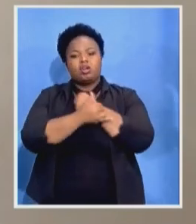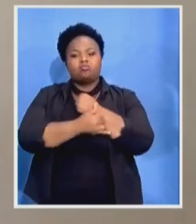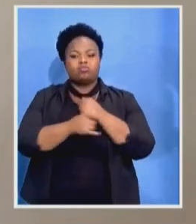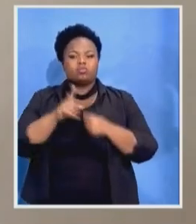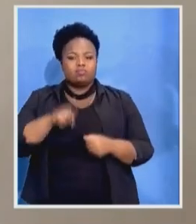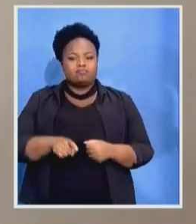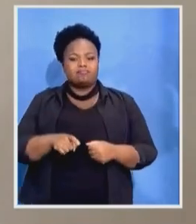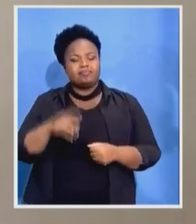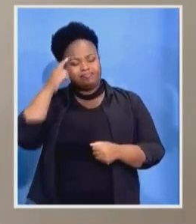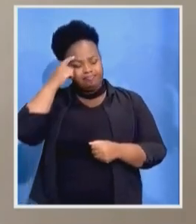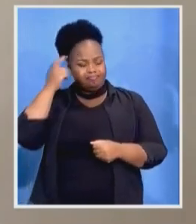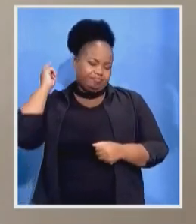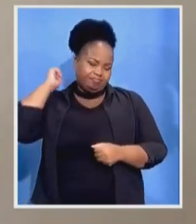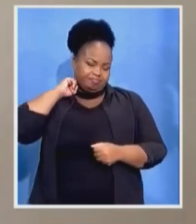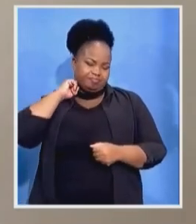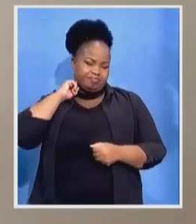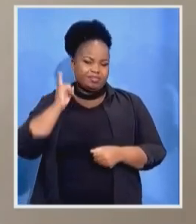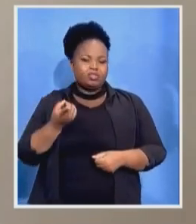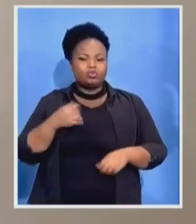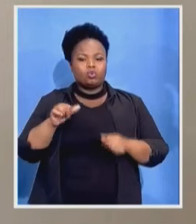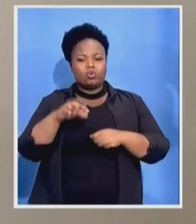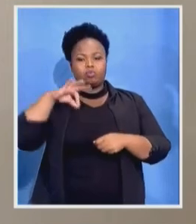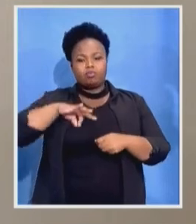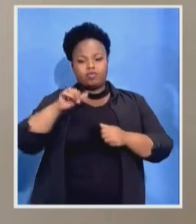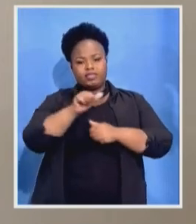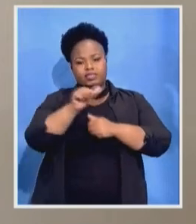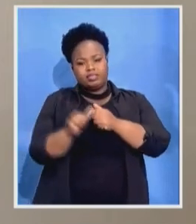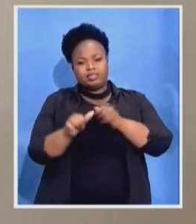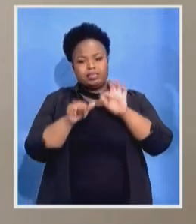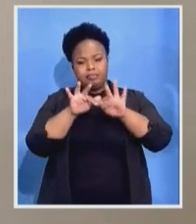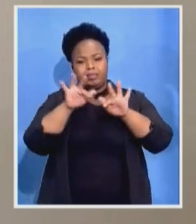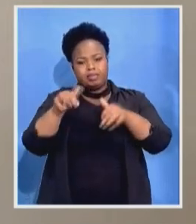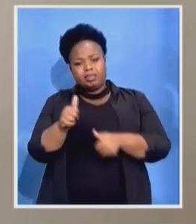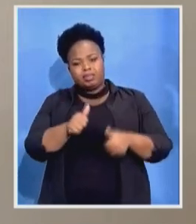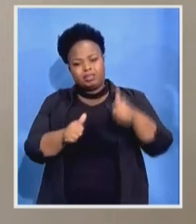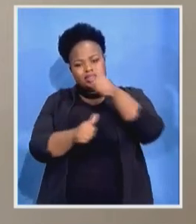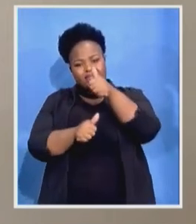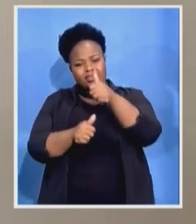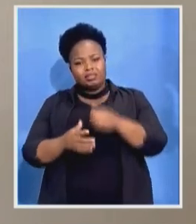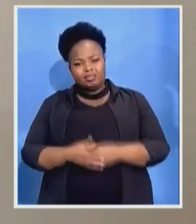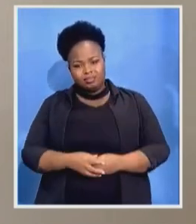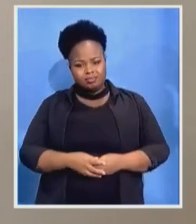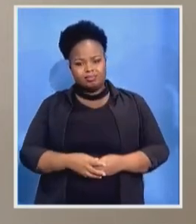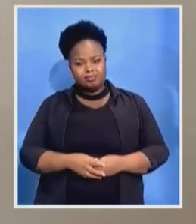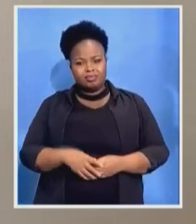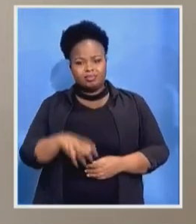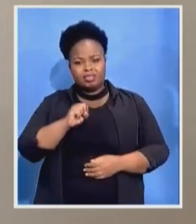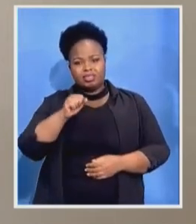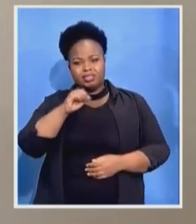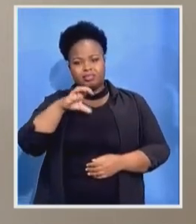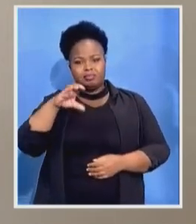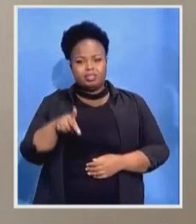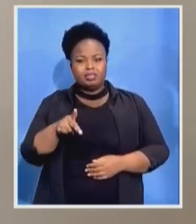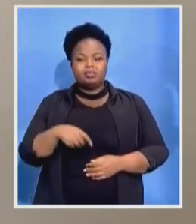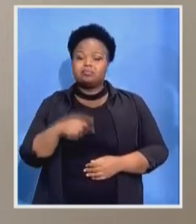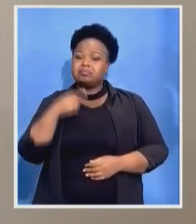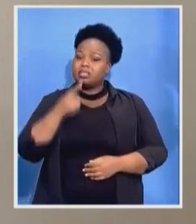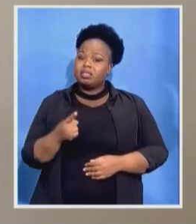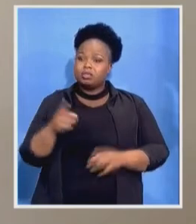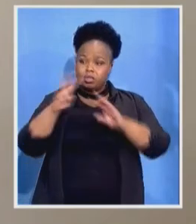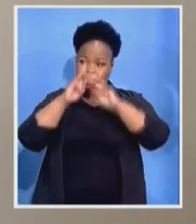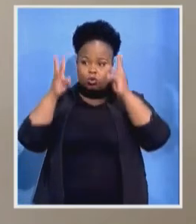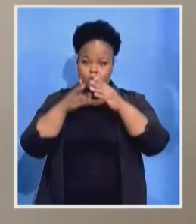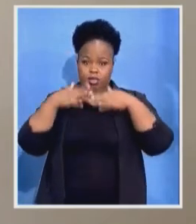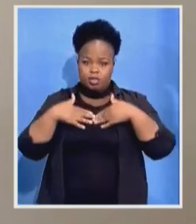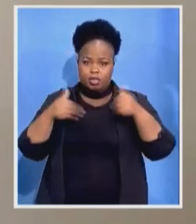profits. The SACP calls upon the World Health Organization to ensure that COVID-19